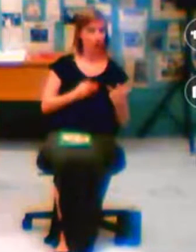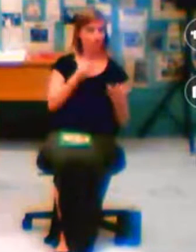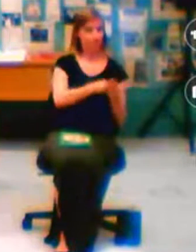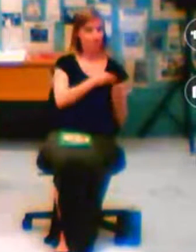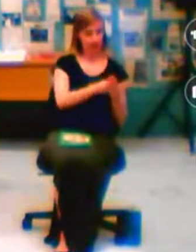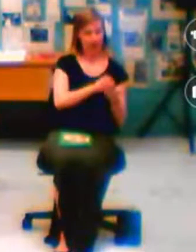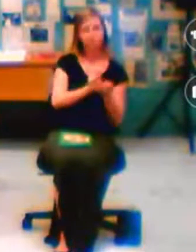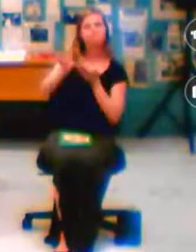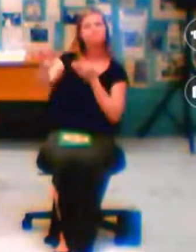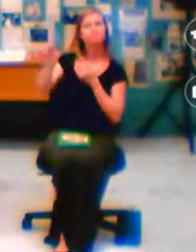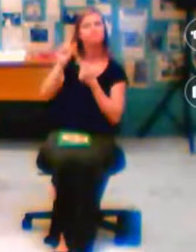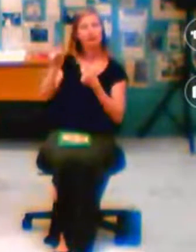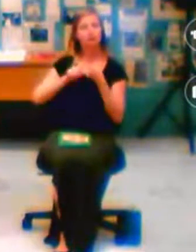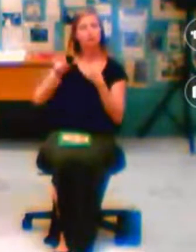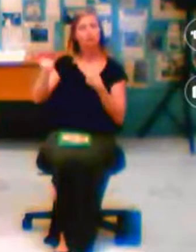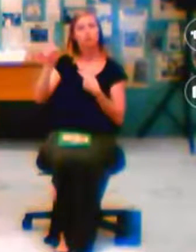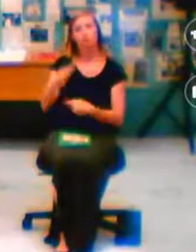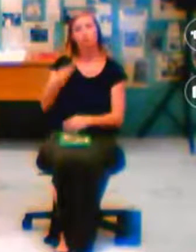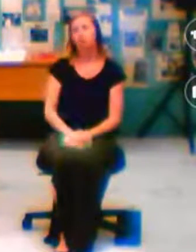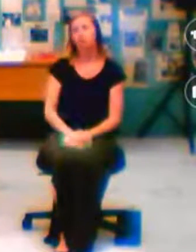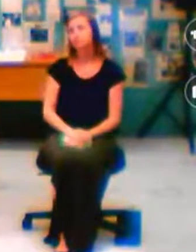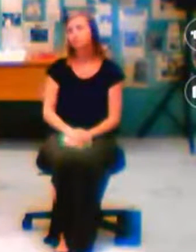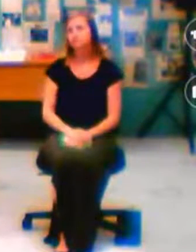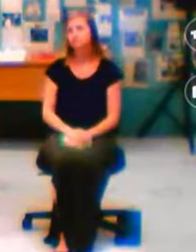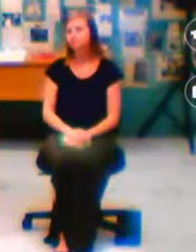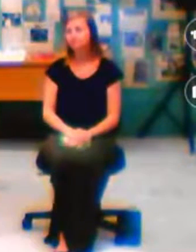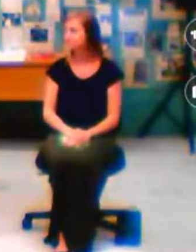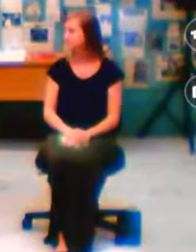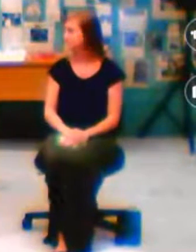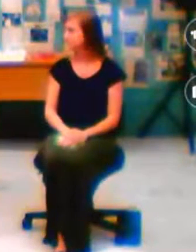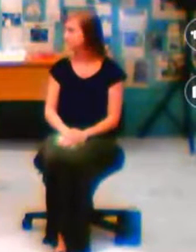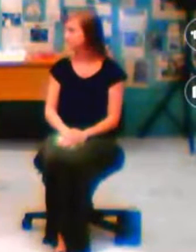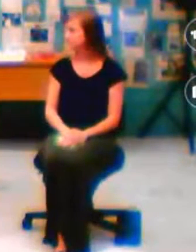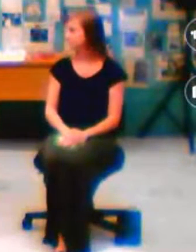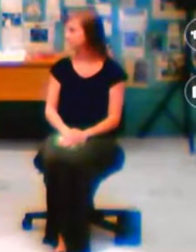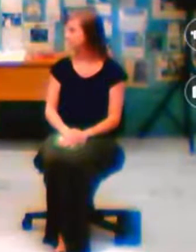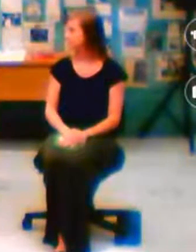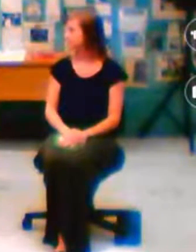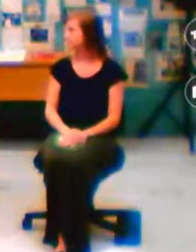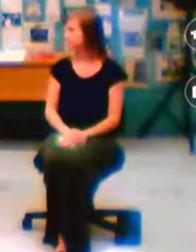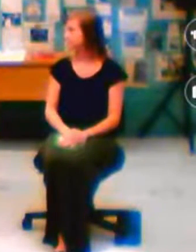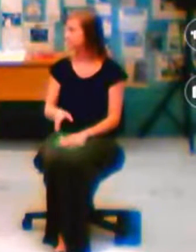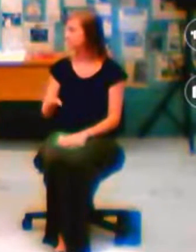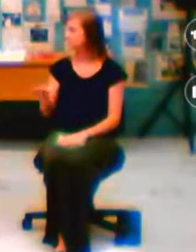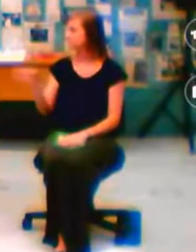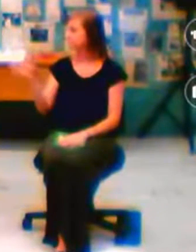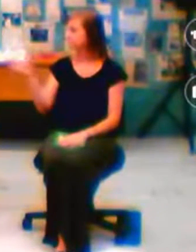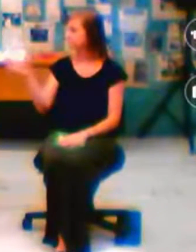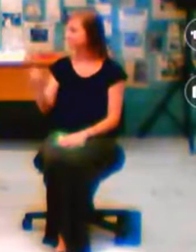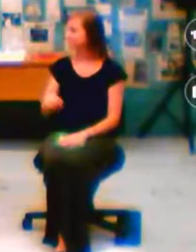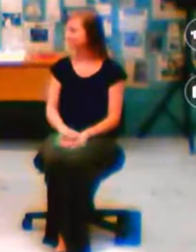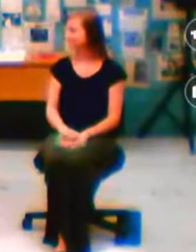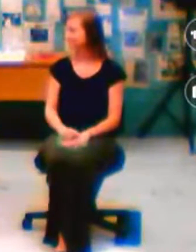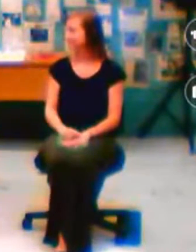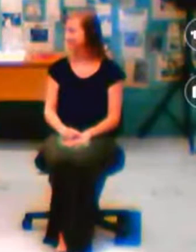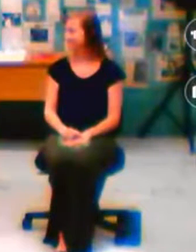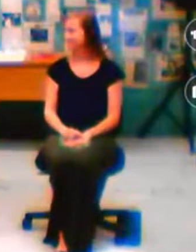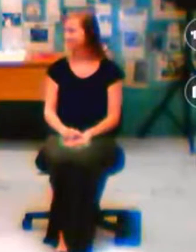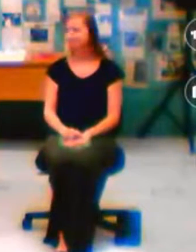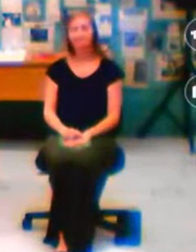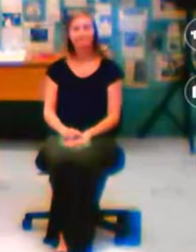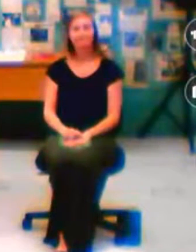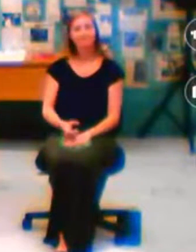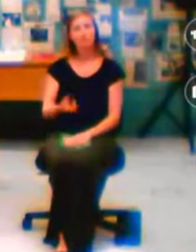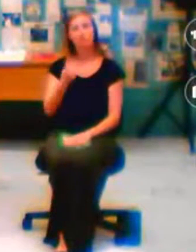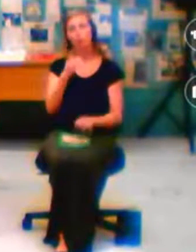state of Colorado alone made $635 million in pure profit. One out of every $3 paid to the Health One